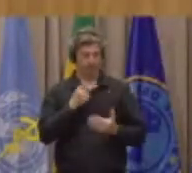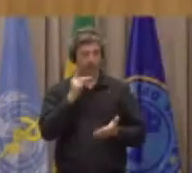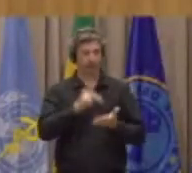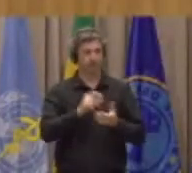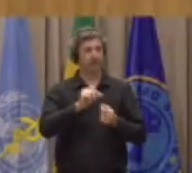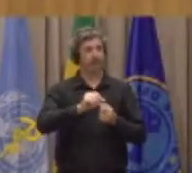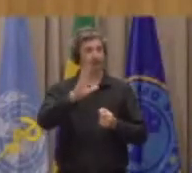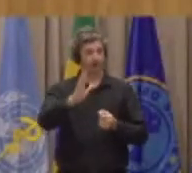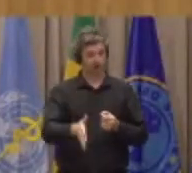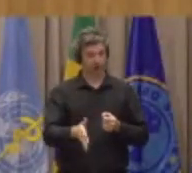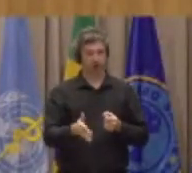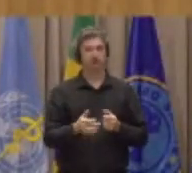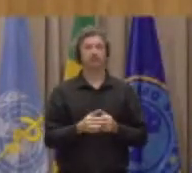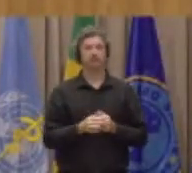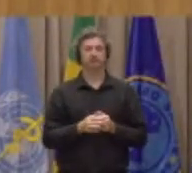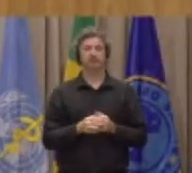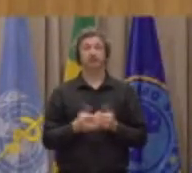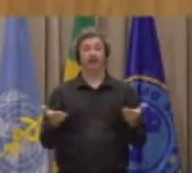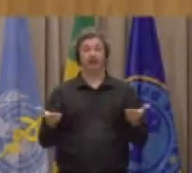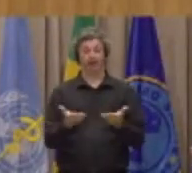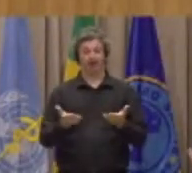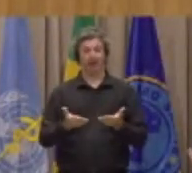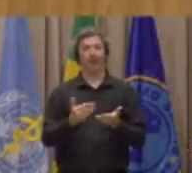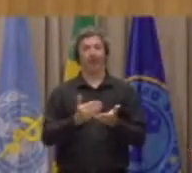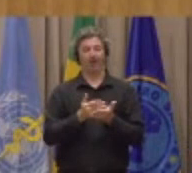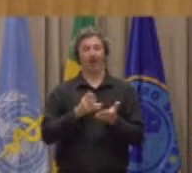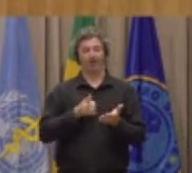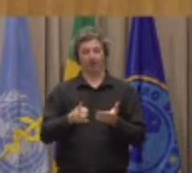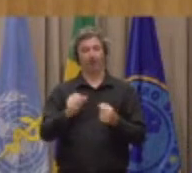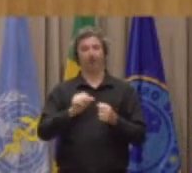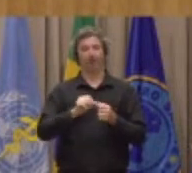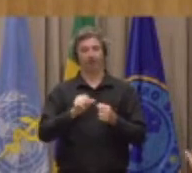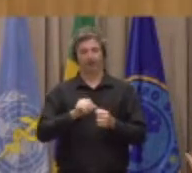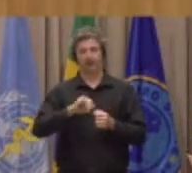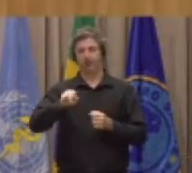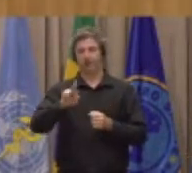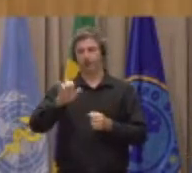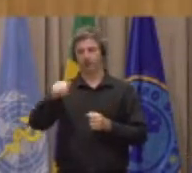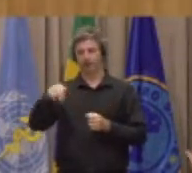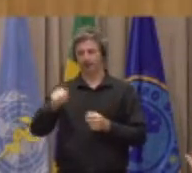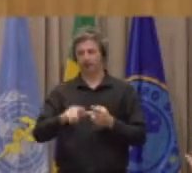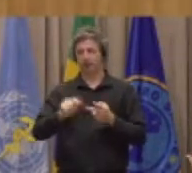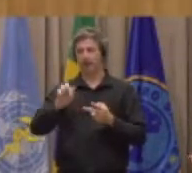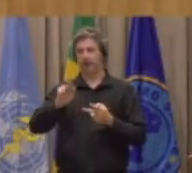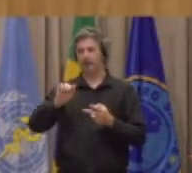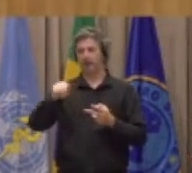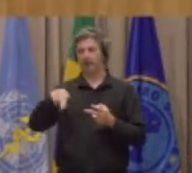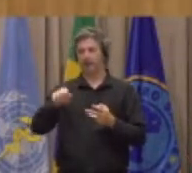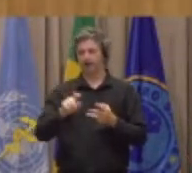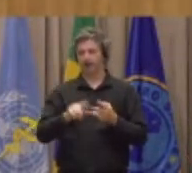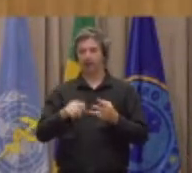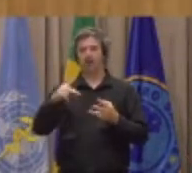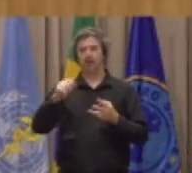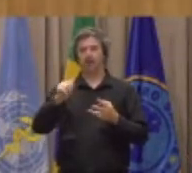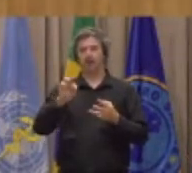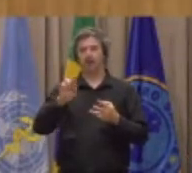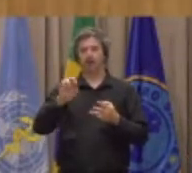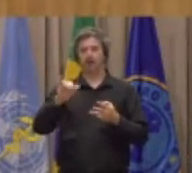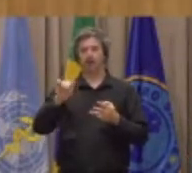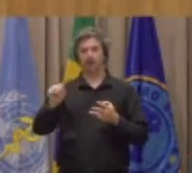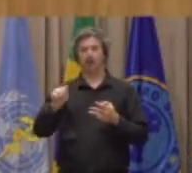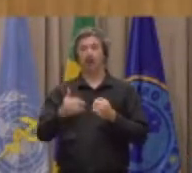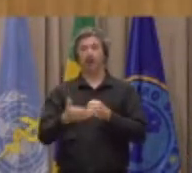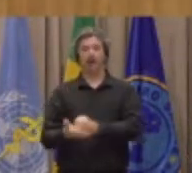strategy. We already did that. We have been doing that. Dr. Juliana, Ariane, Patricia